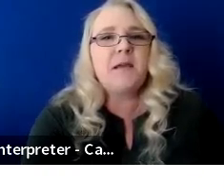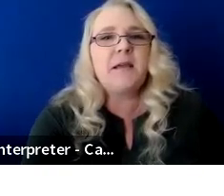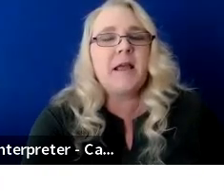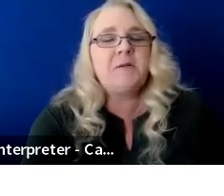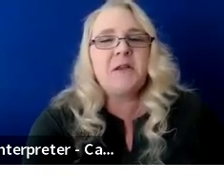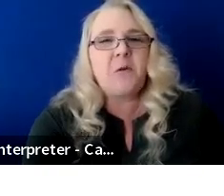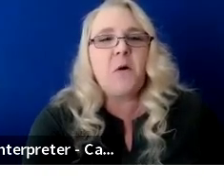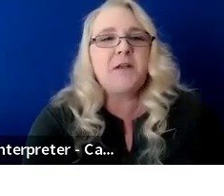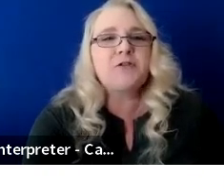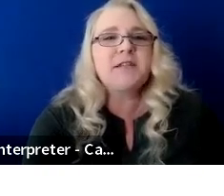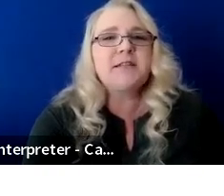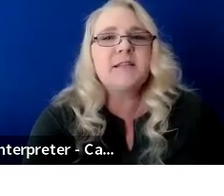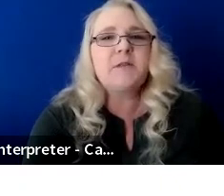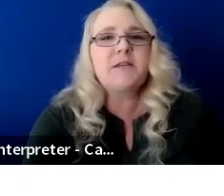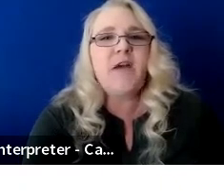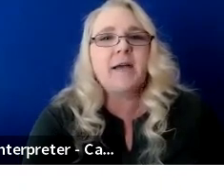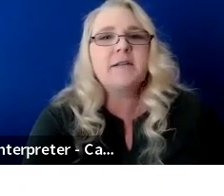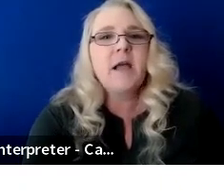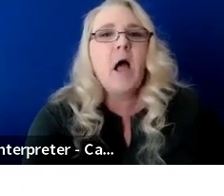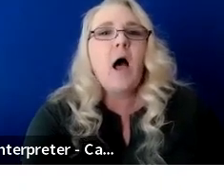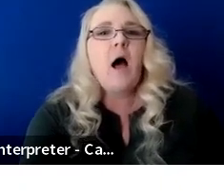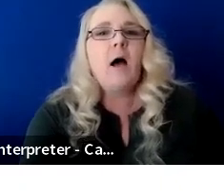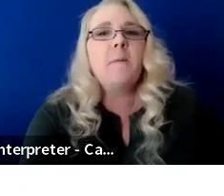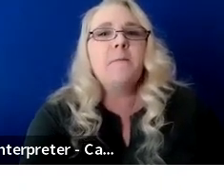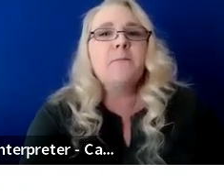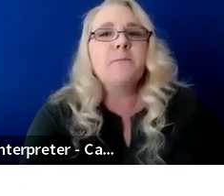may be, interested in some of these facts.